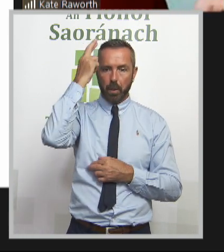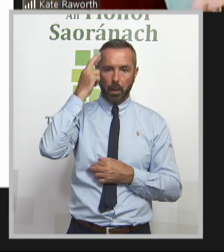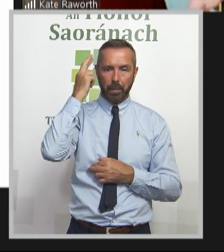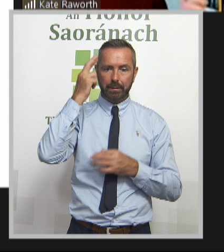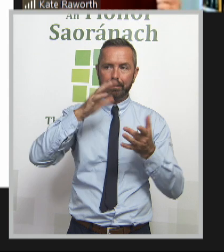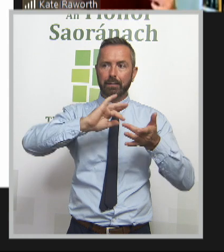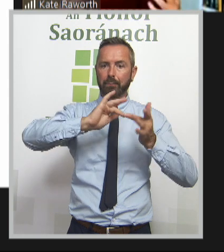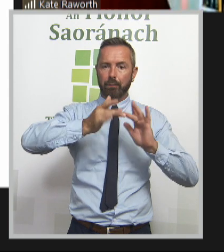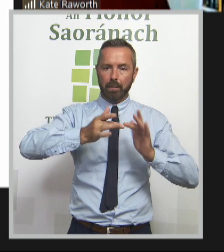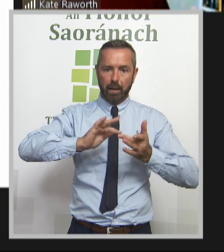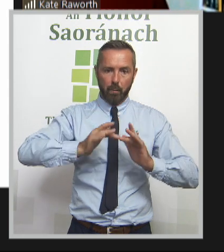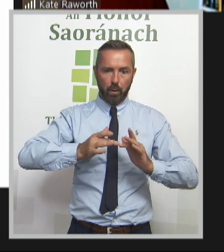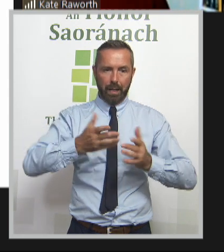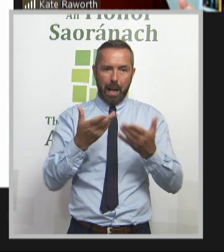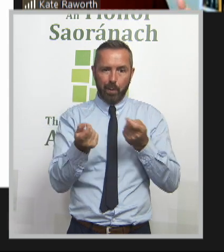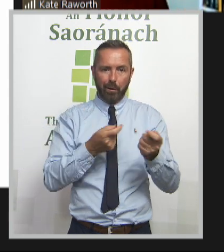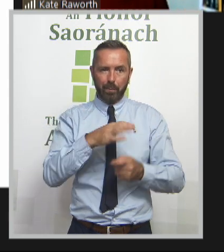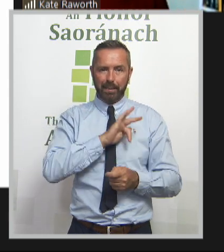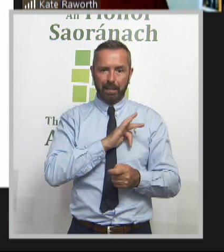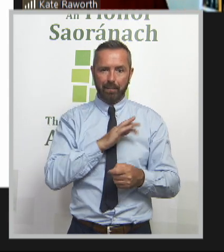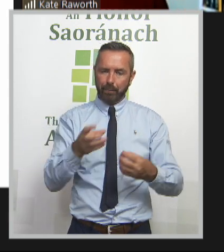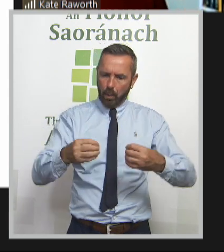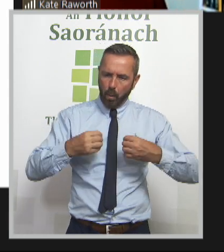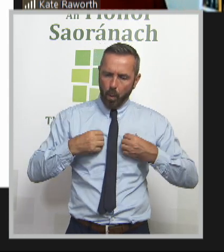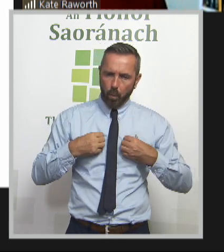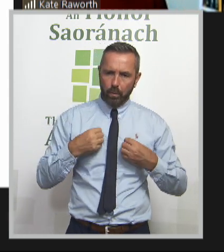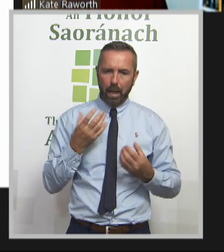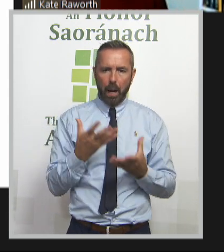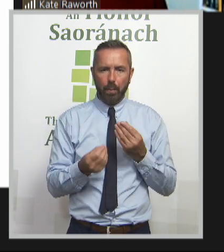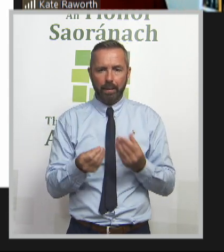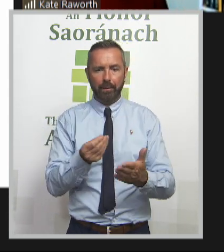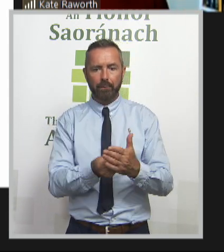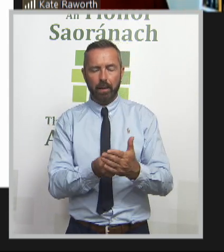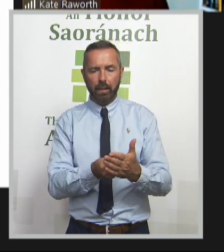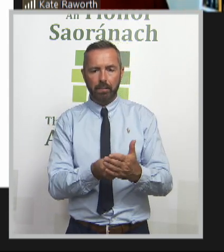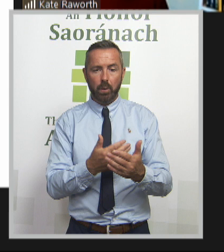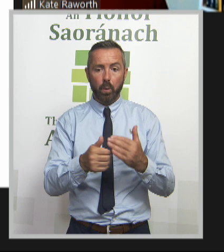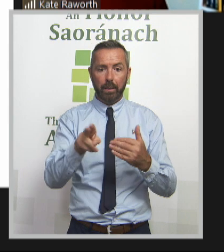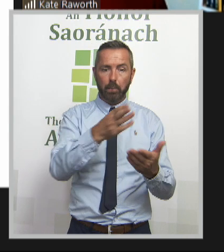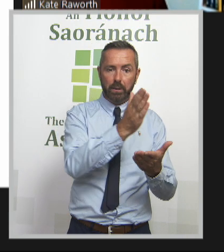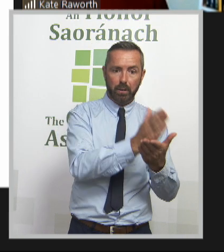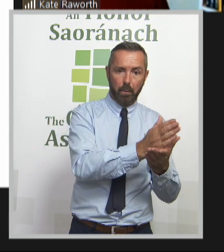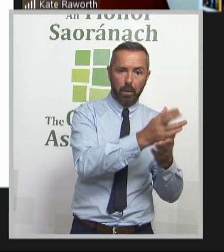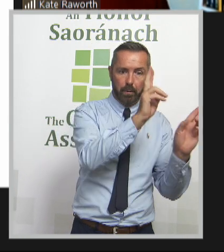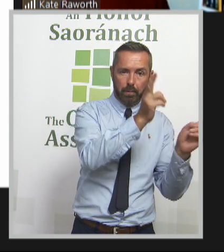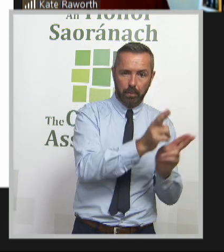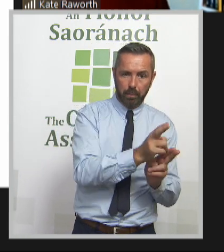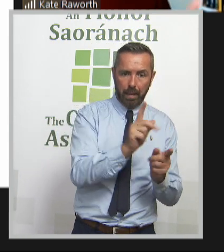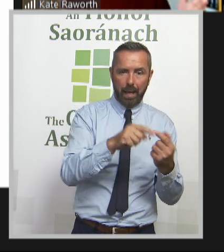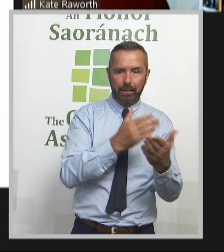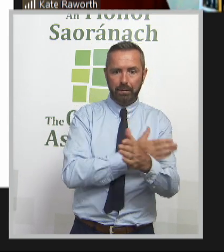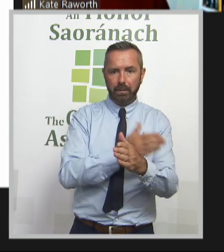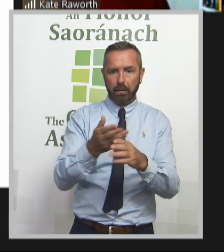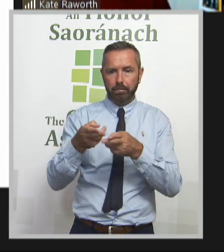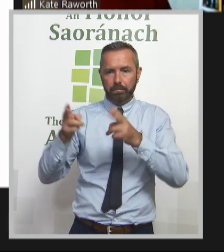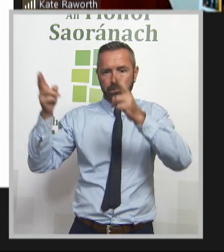of networks, how we govern ourselves, how things are owned and how things are financed? What can we stop and what must we now start?